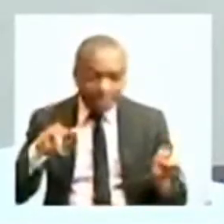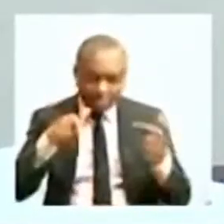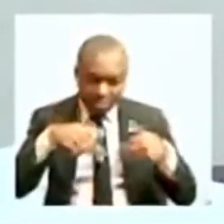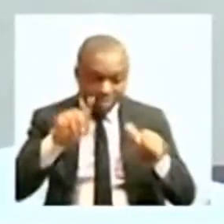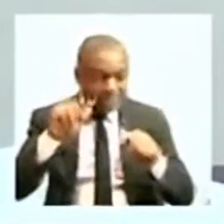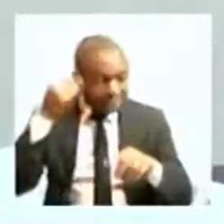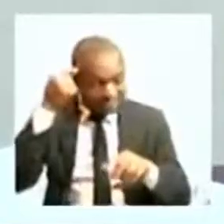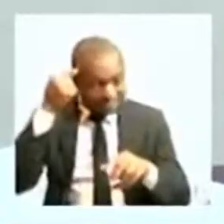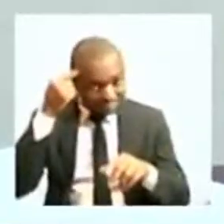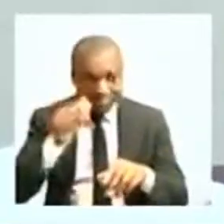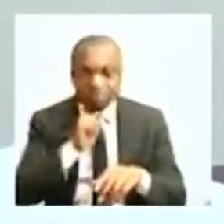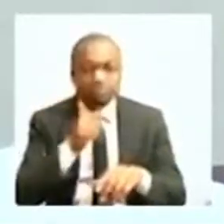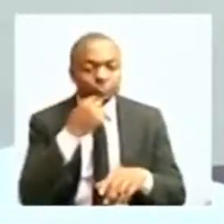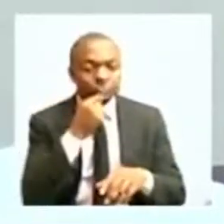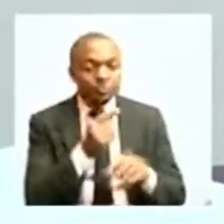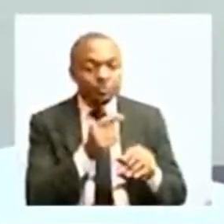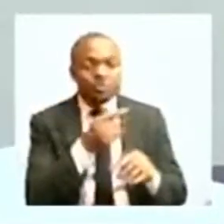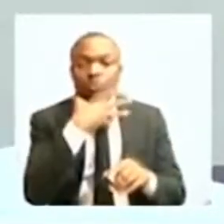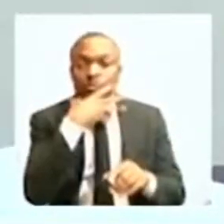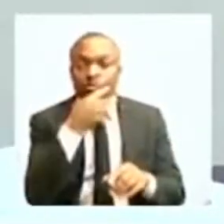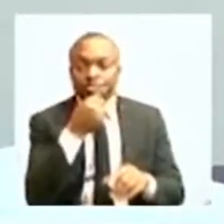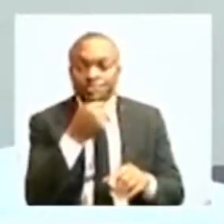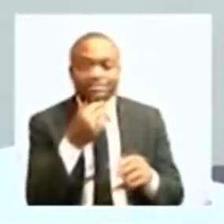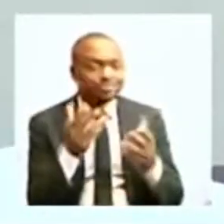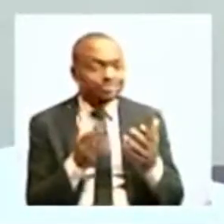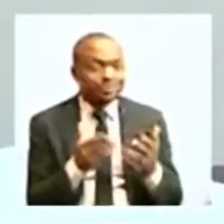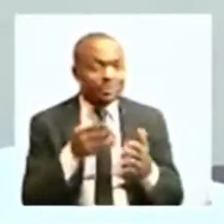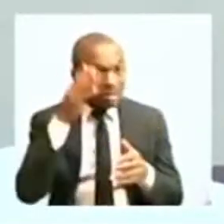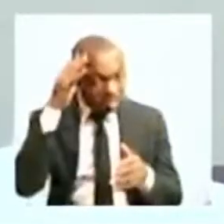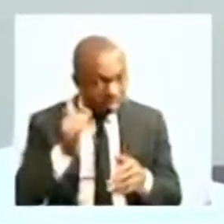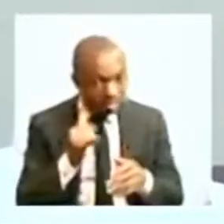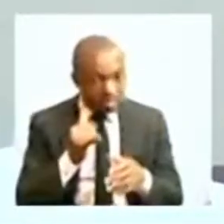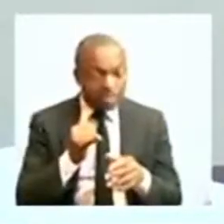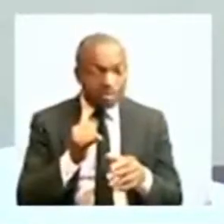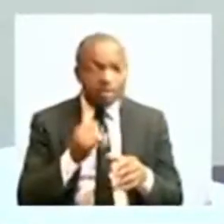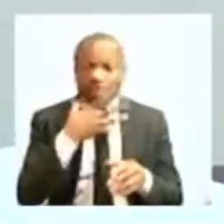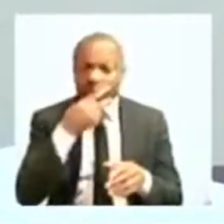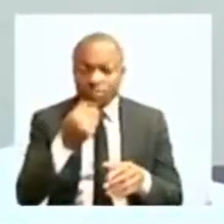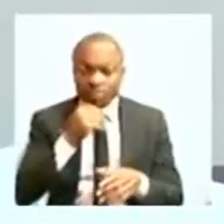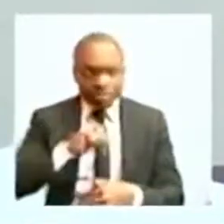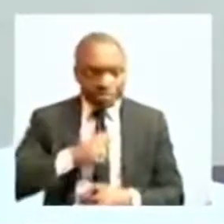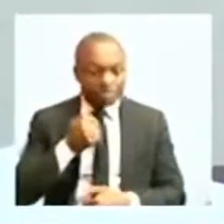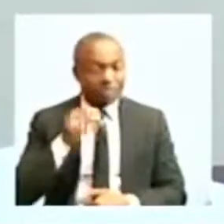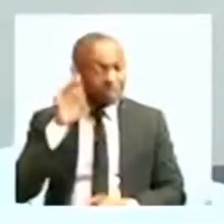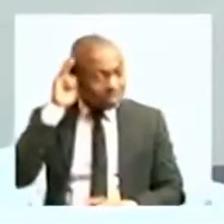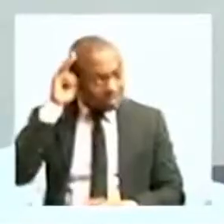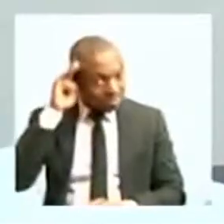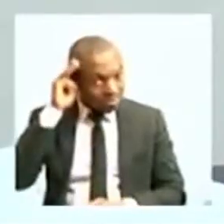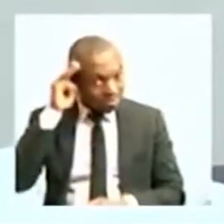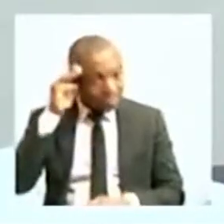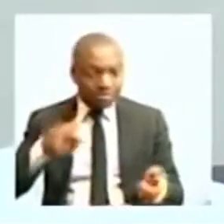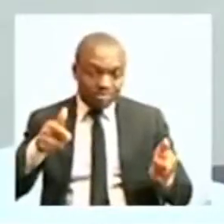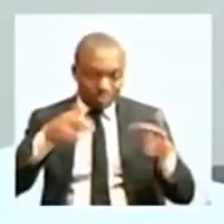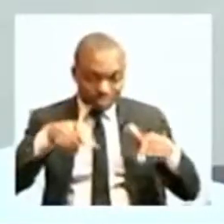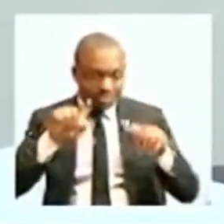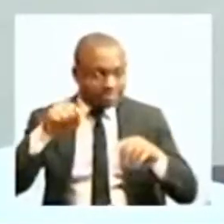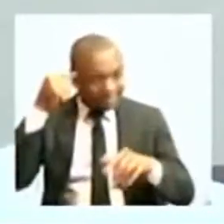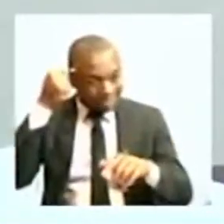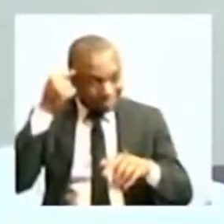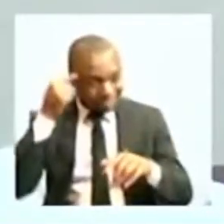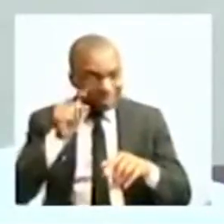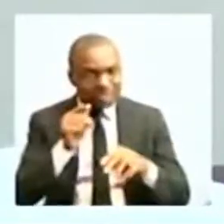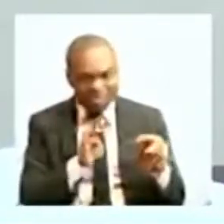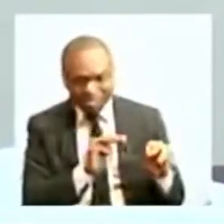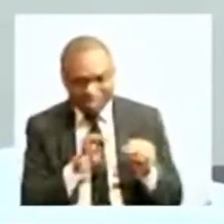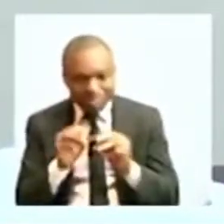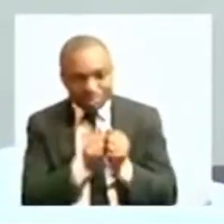Government. They will not say the Commission. Because the Commission ourselves is the Ministry of Local Government. So are we